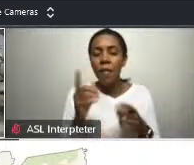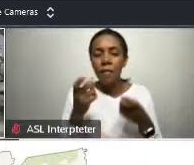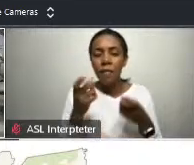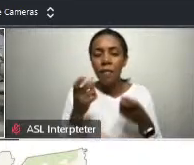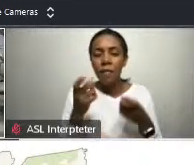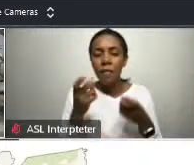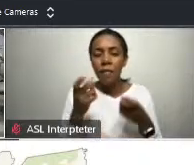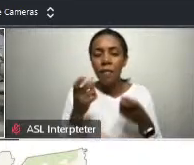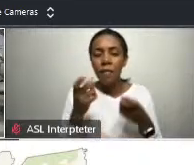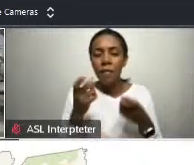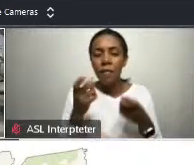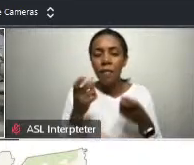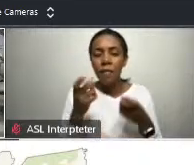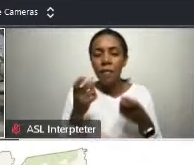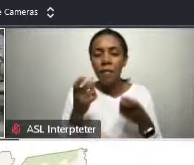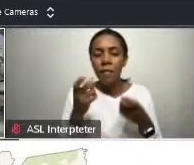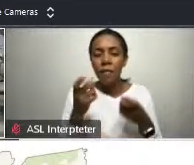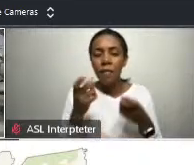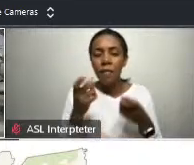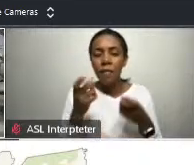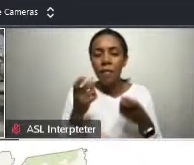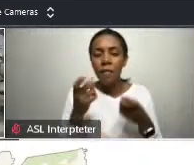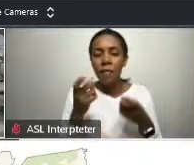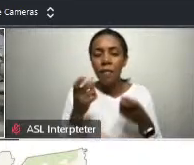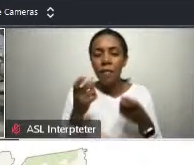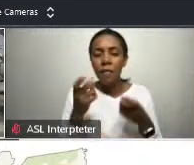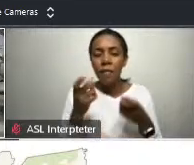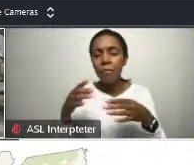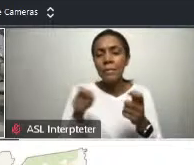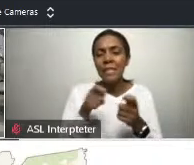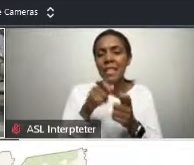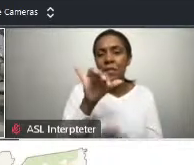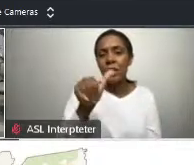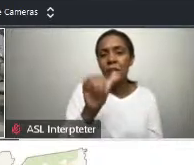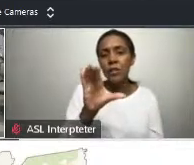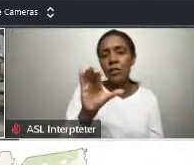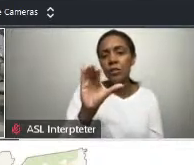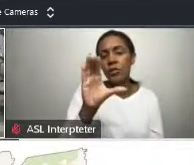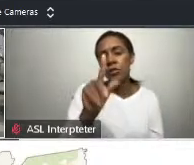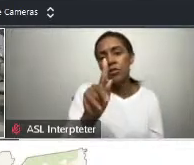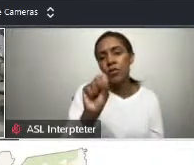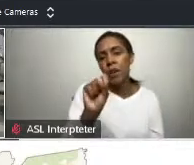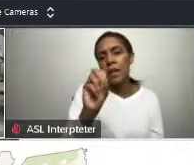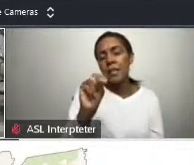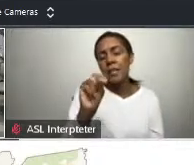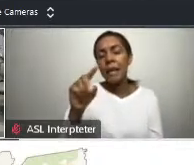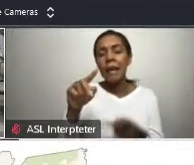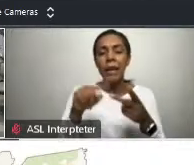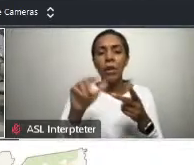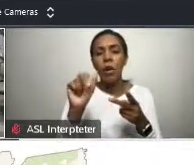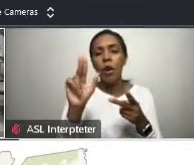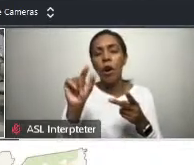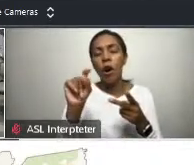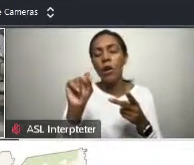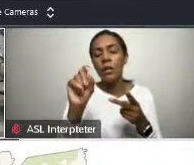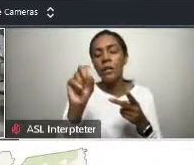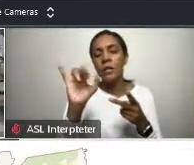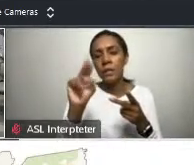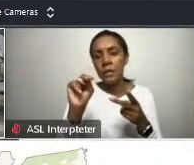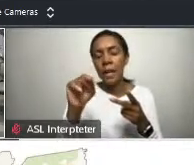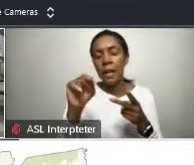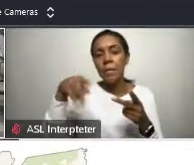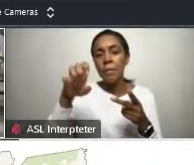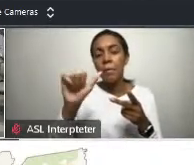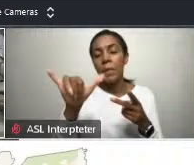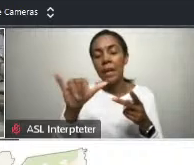corridors of the city, particularly Jackson and Austin P, Summer, Poplar. There are a